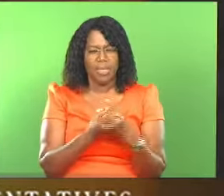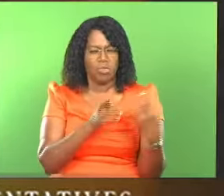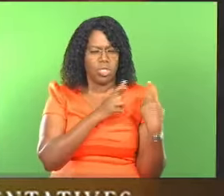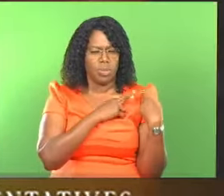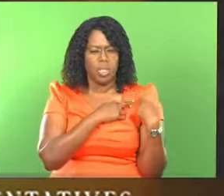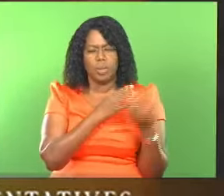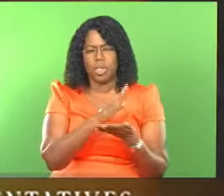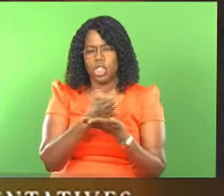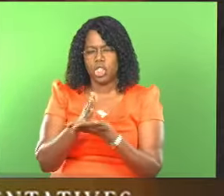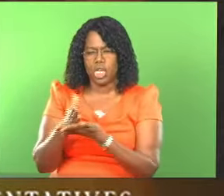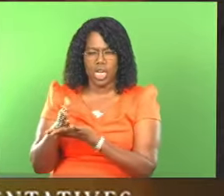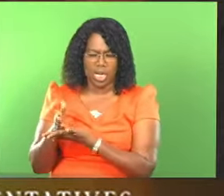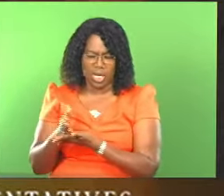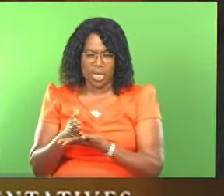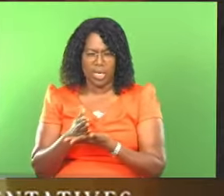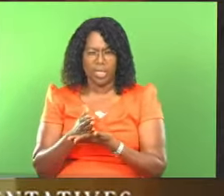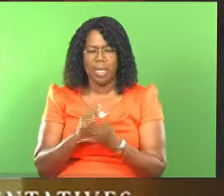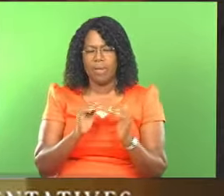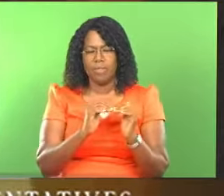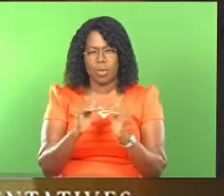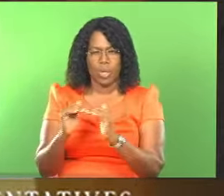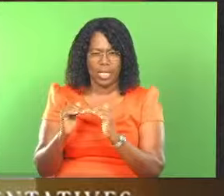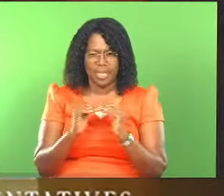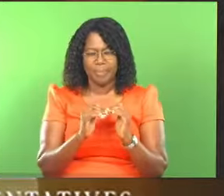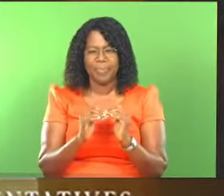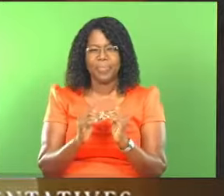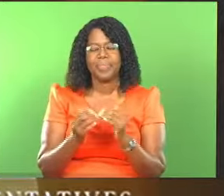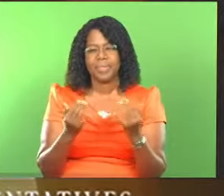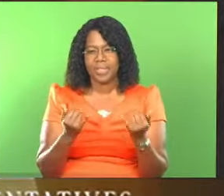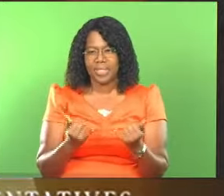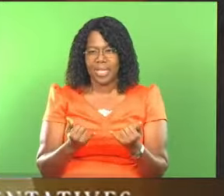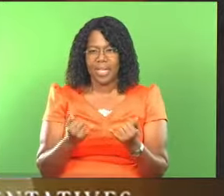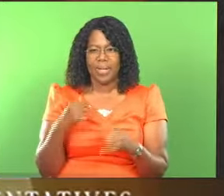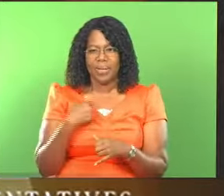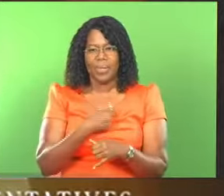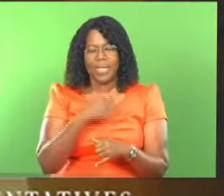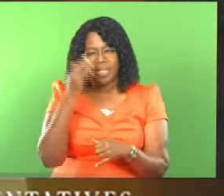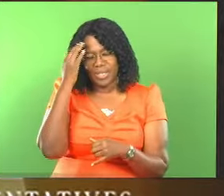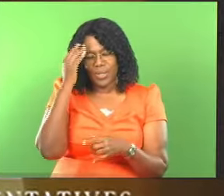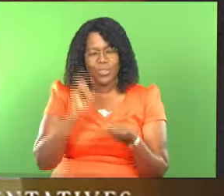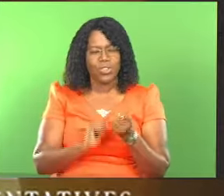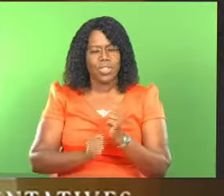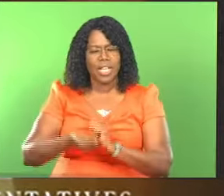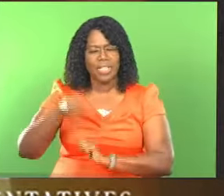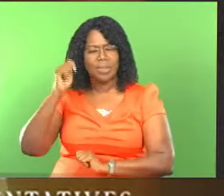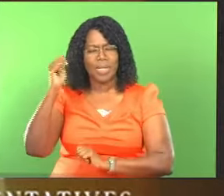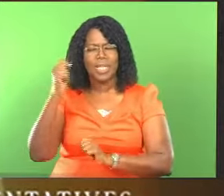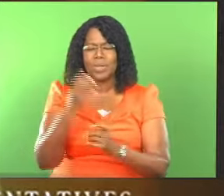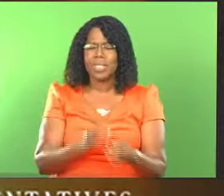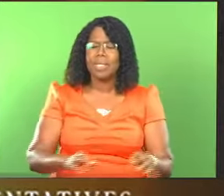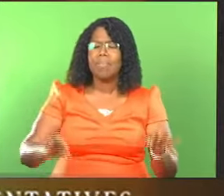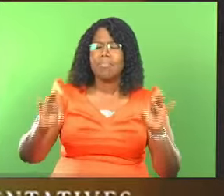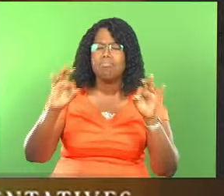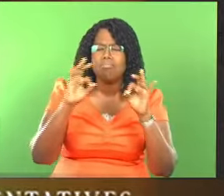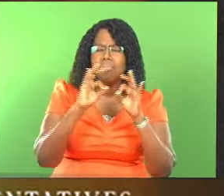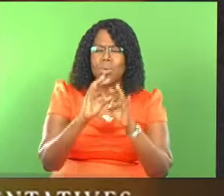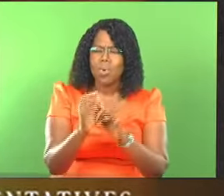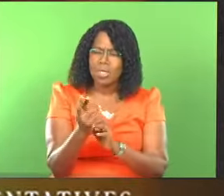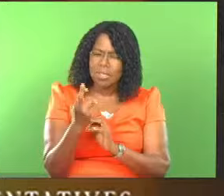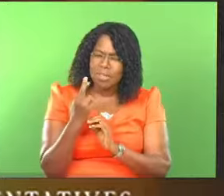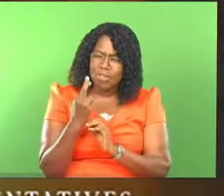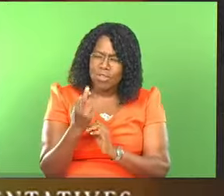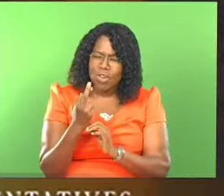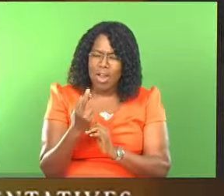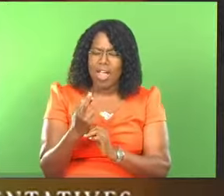consider Trinidad and Tobago an important partner in this